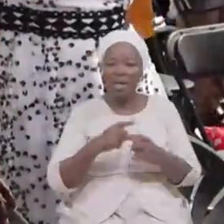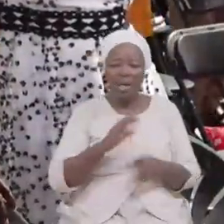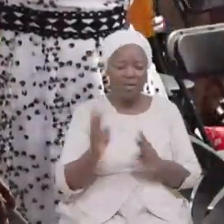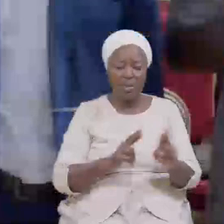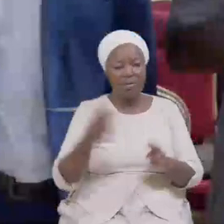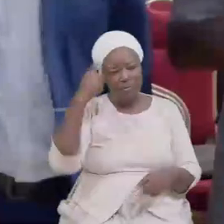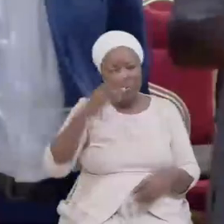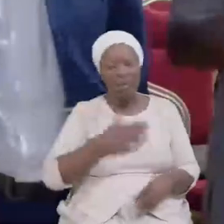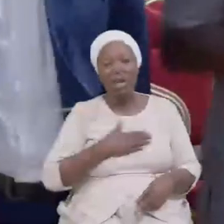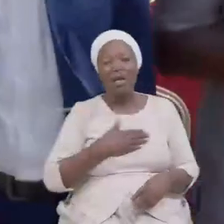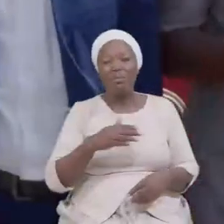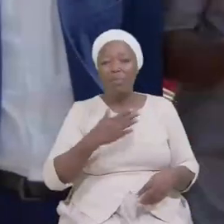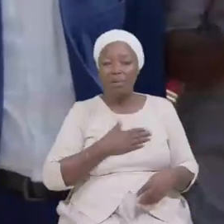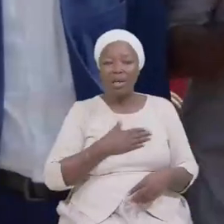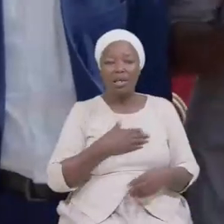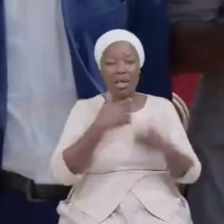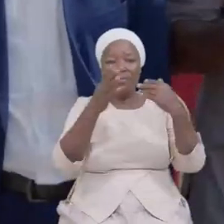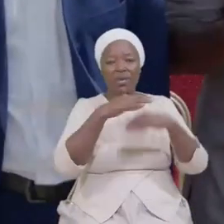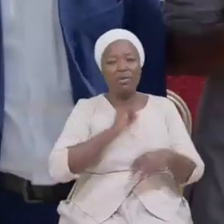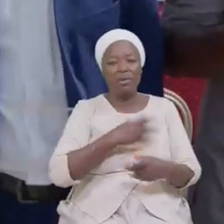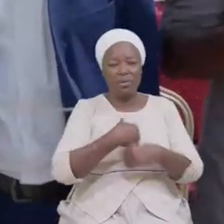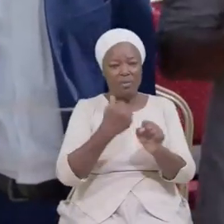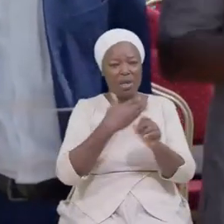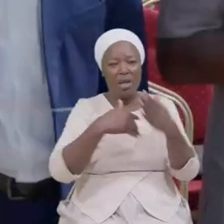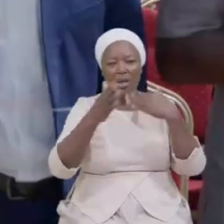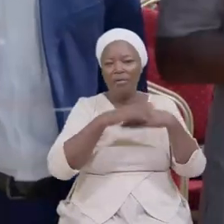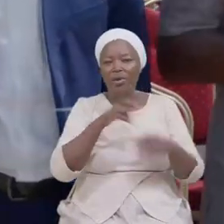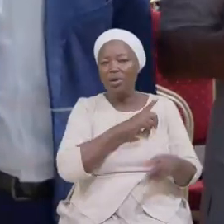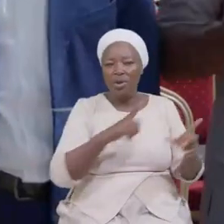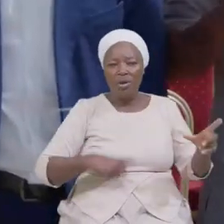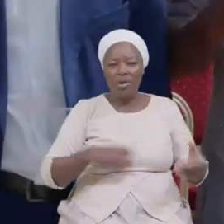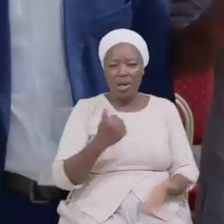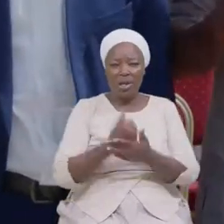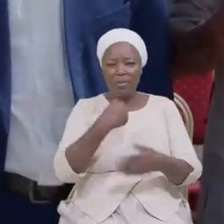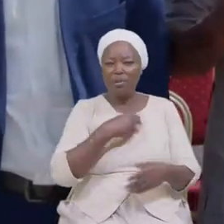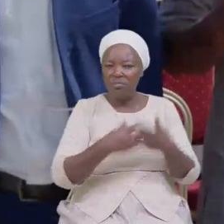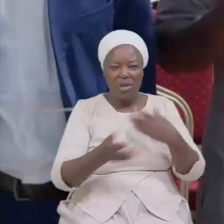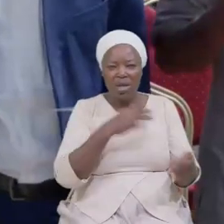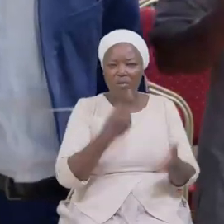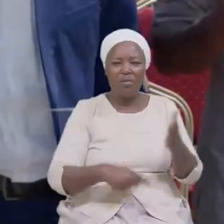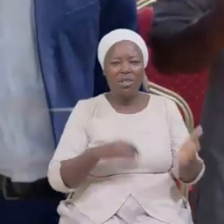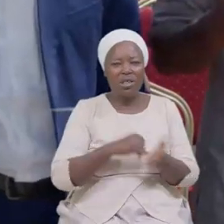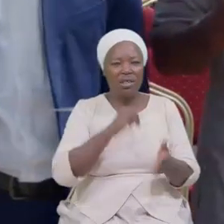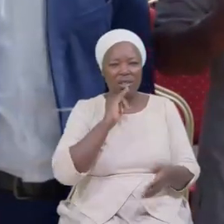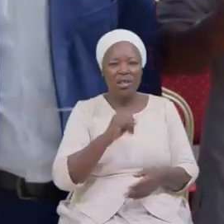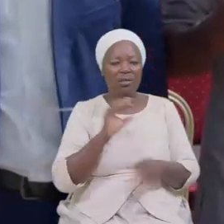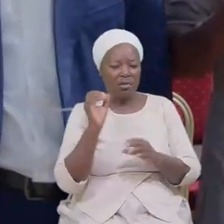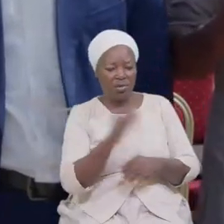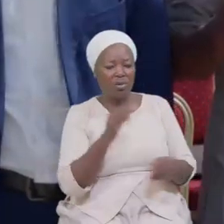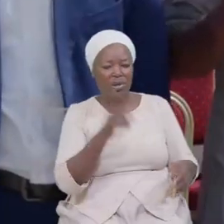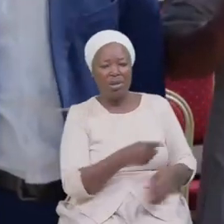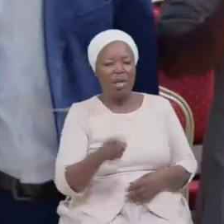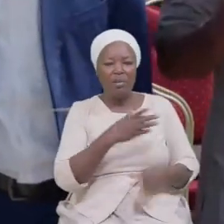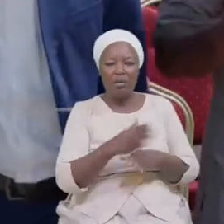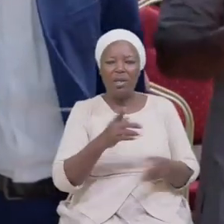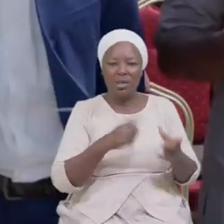or uncommon, habitual or occasional, whatever it is, drop them here and say, Lord, I